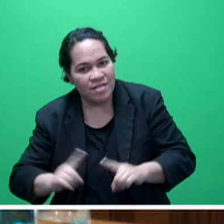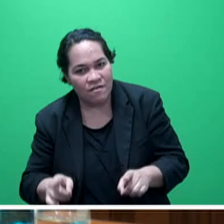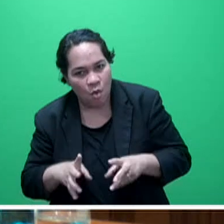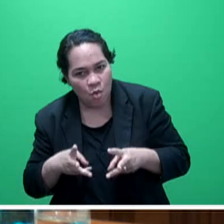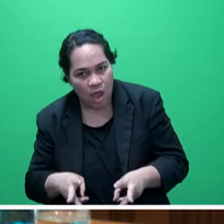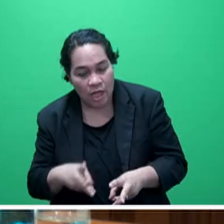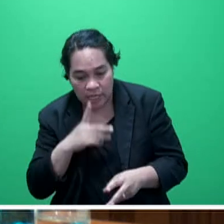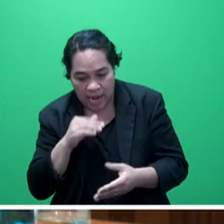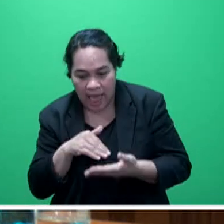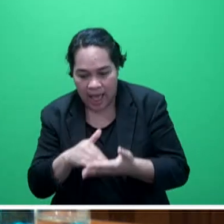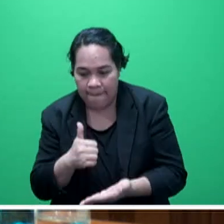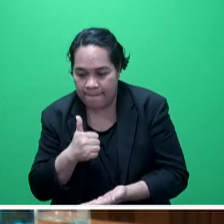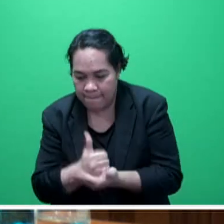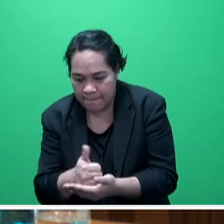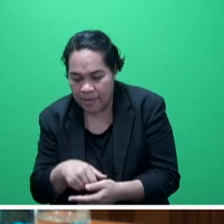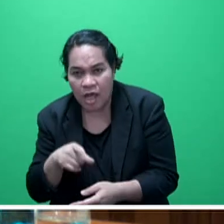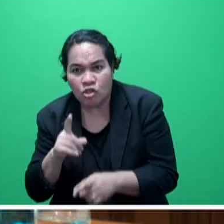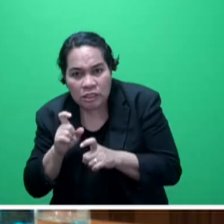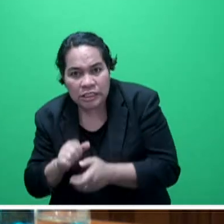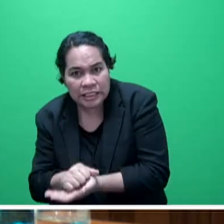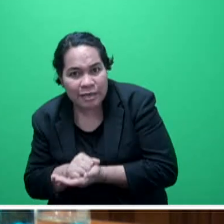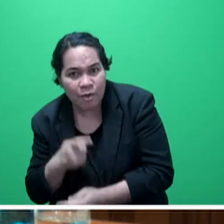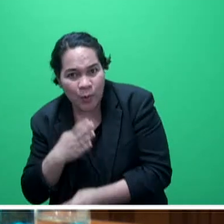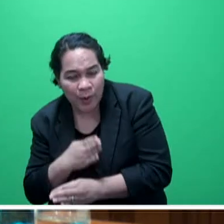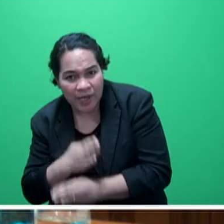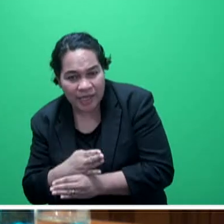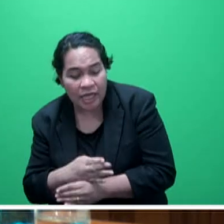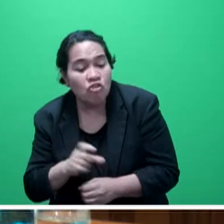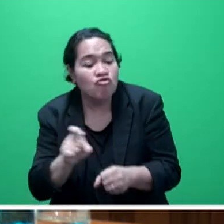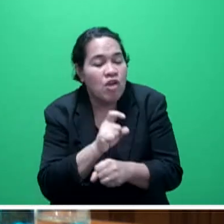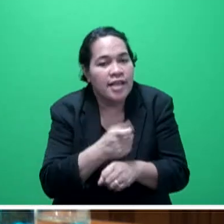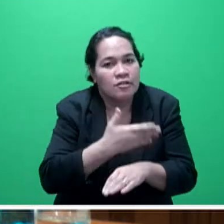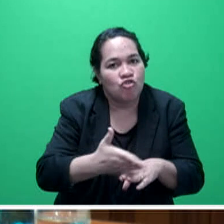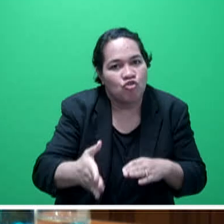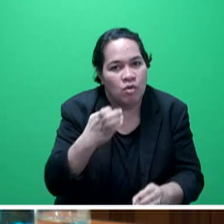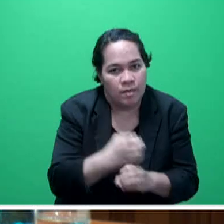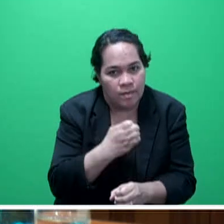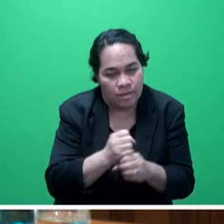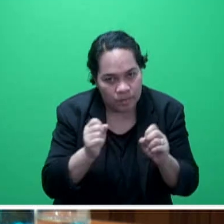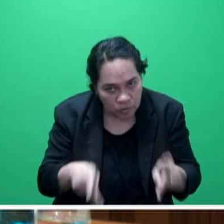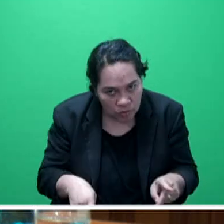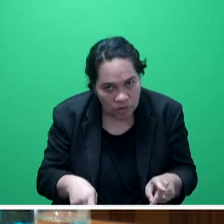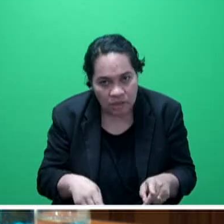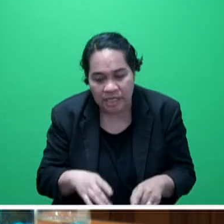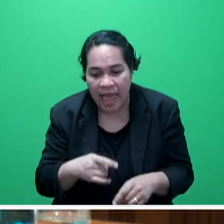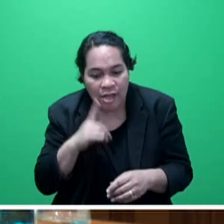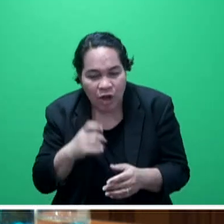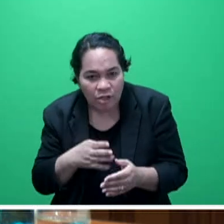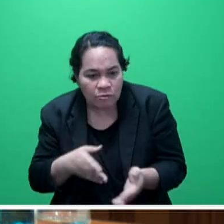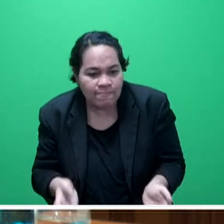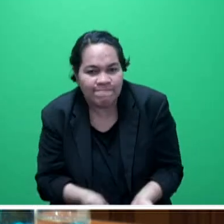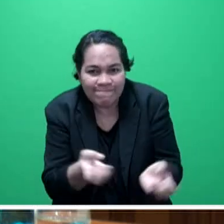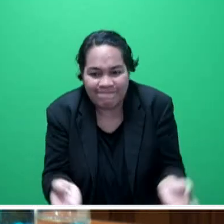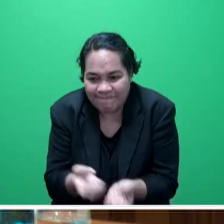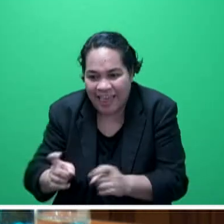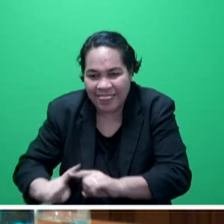retaining the jobs we have, creating the jobs we need, and revitalizing the economy in all sectors. The budget